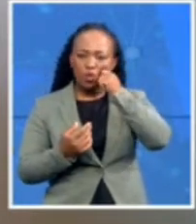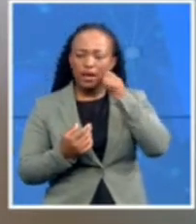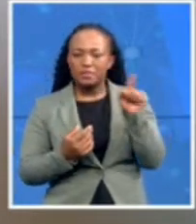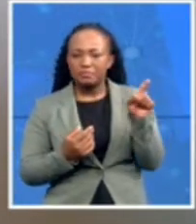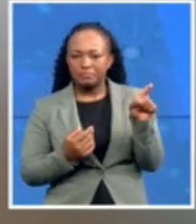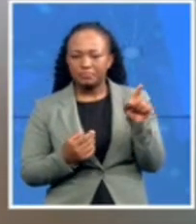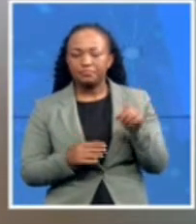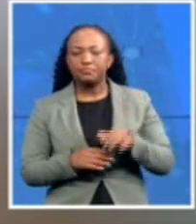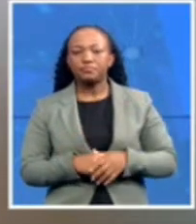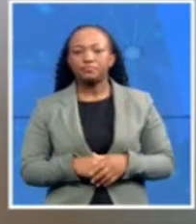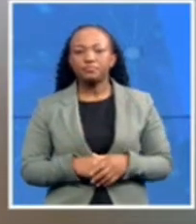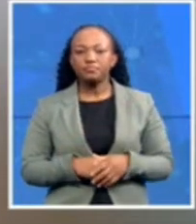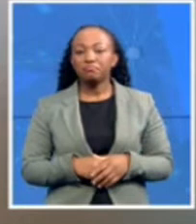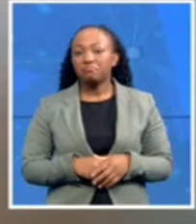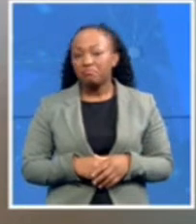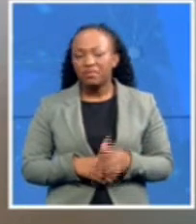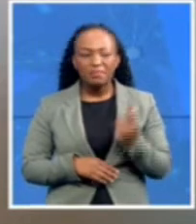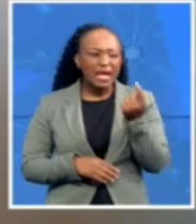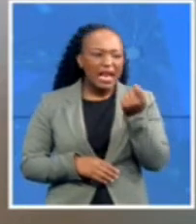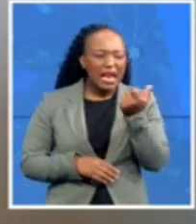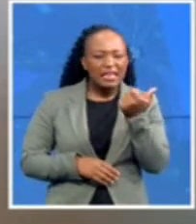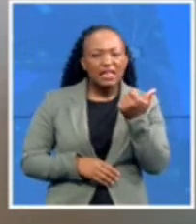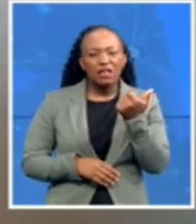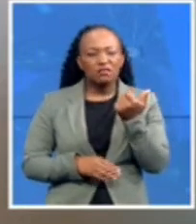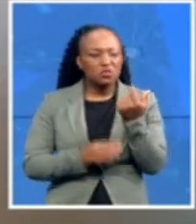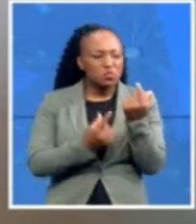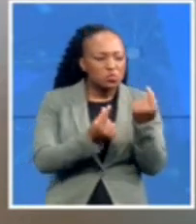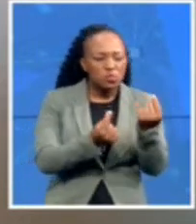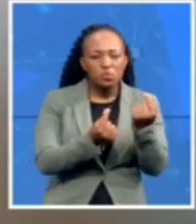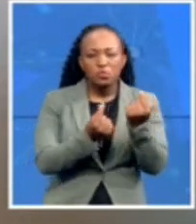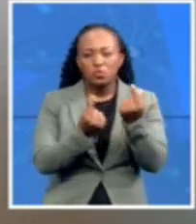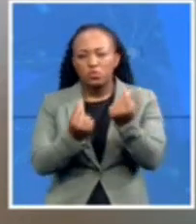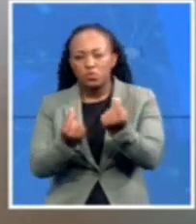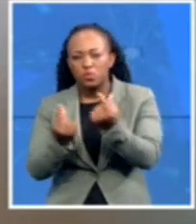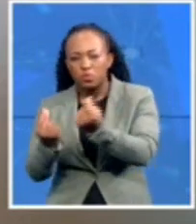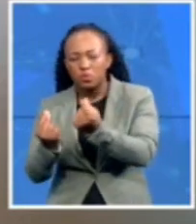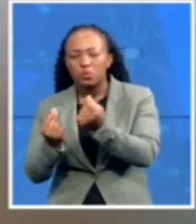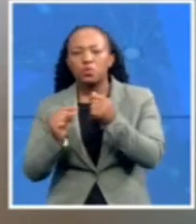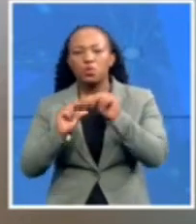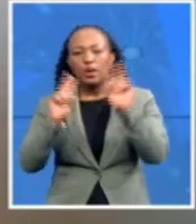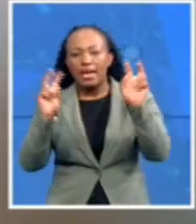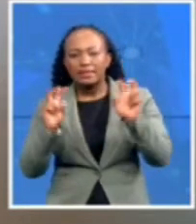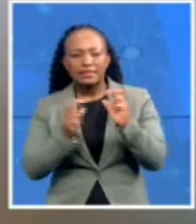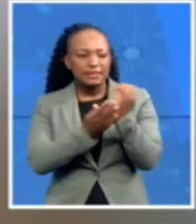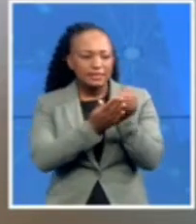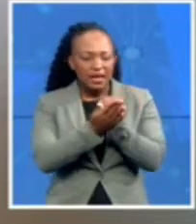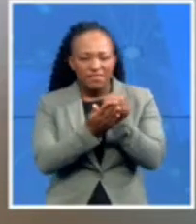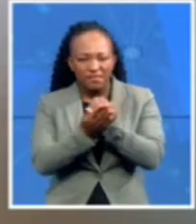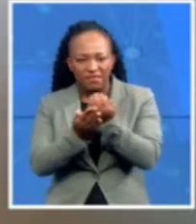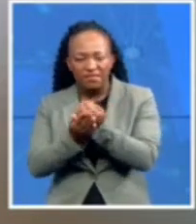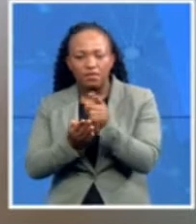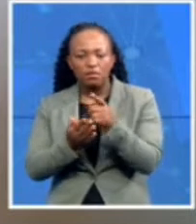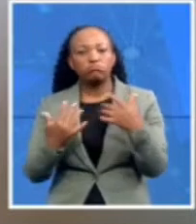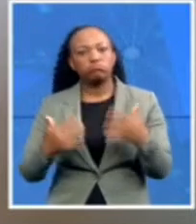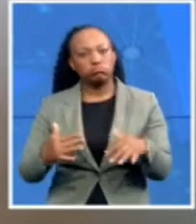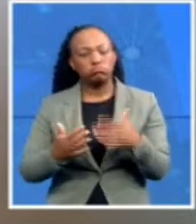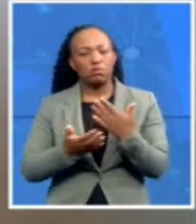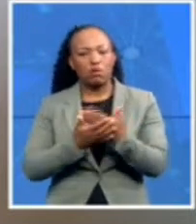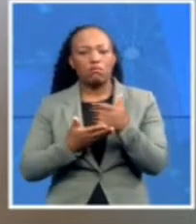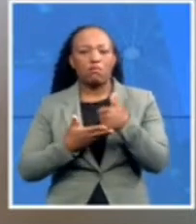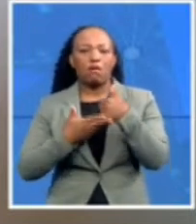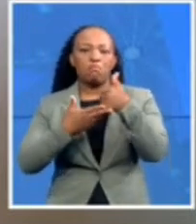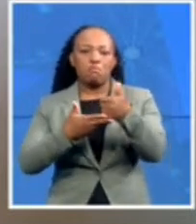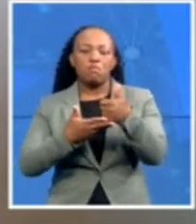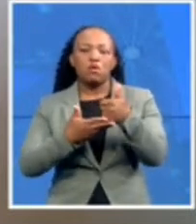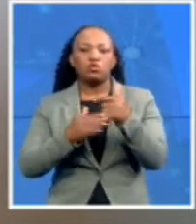actions, being energy efficient, being energy aware, really can make a difference to manage our system better. And